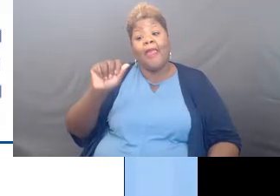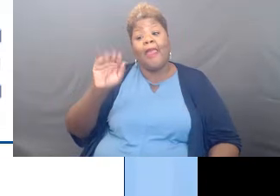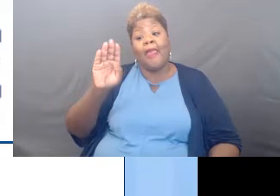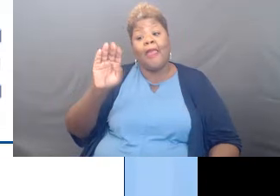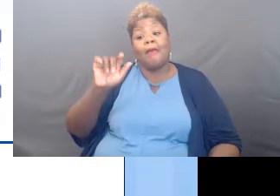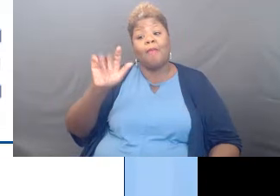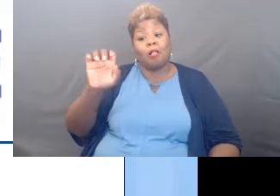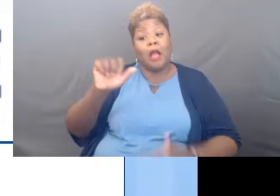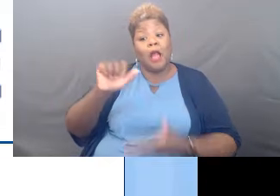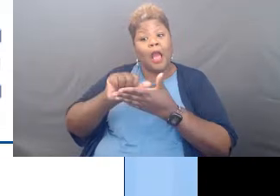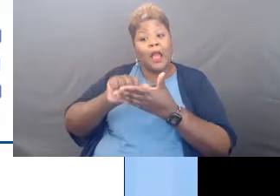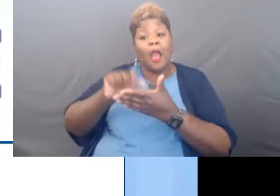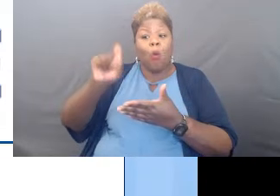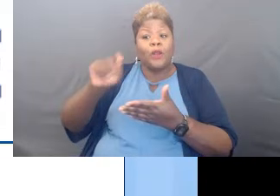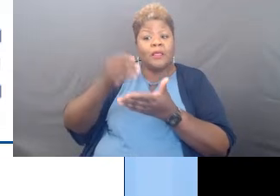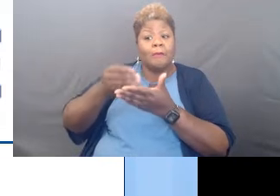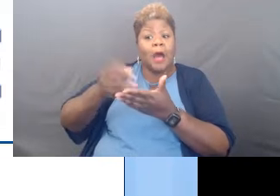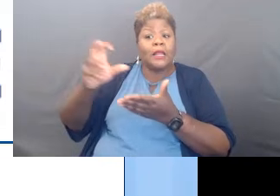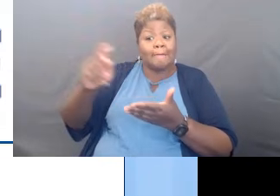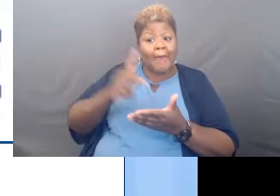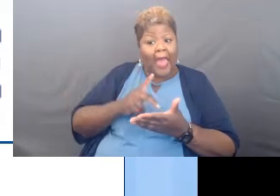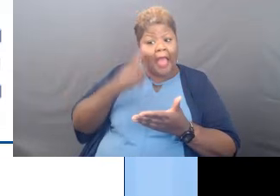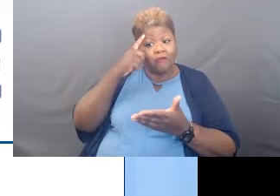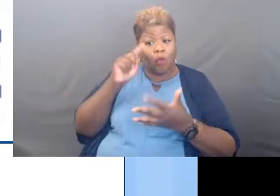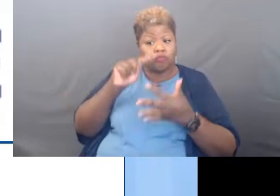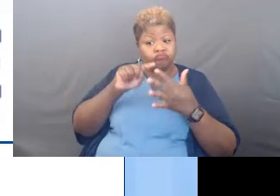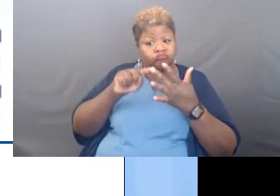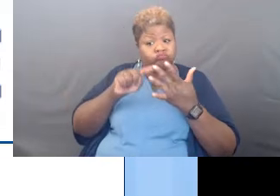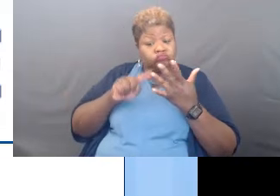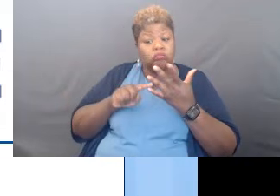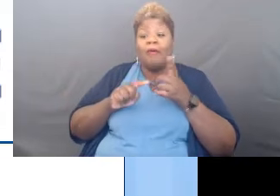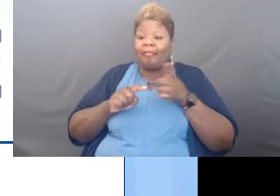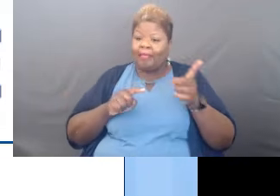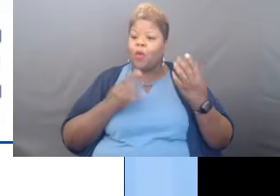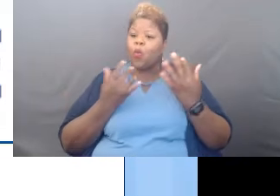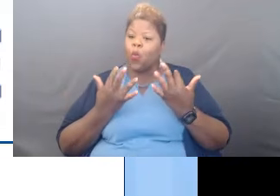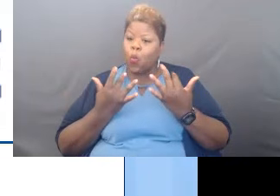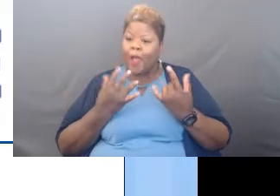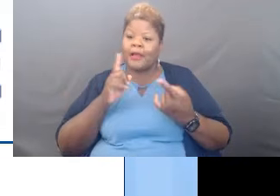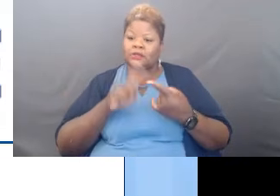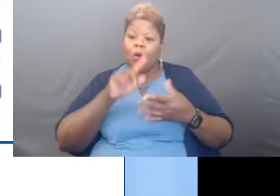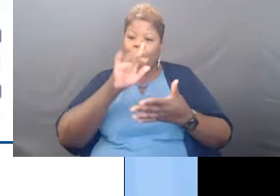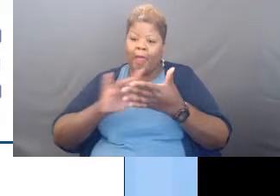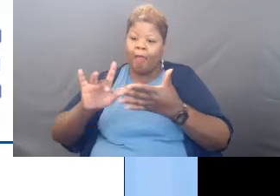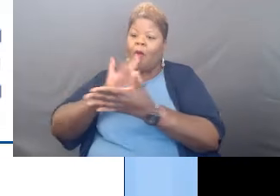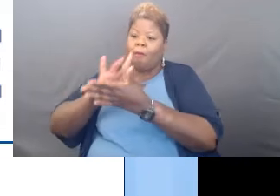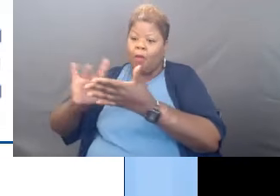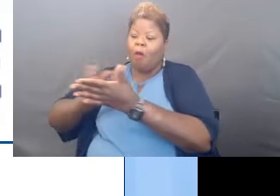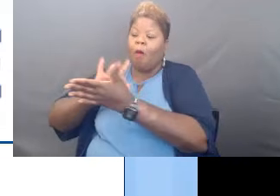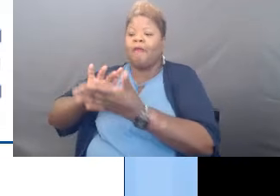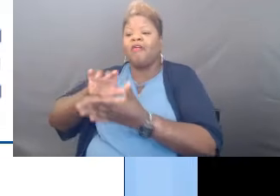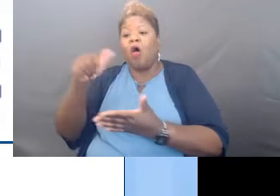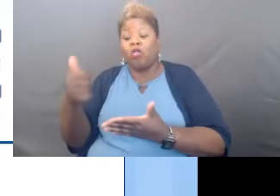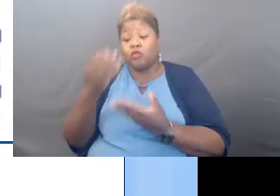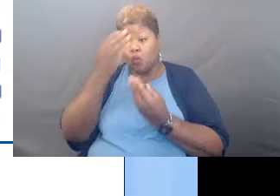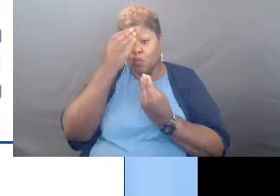money back for XYZ. They have to wait until other things can be paid as listed here. I do want